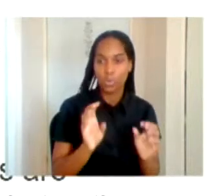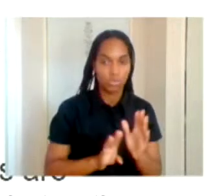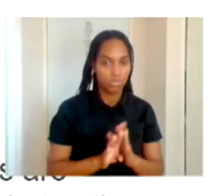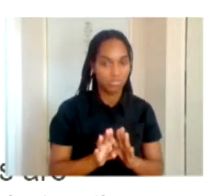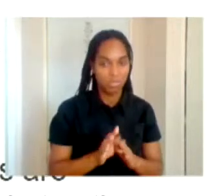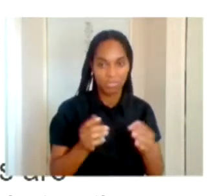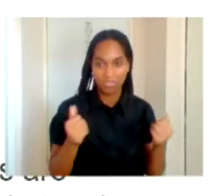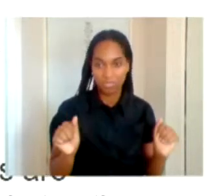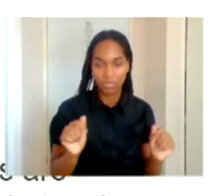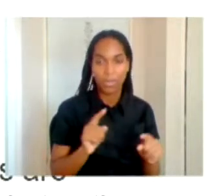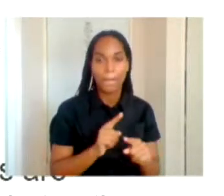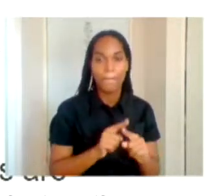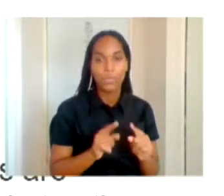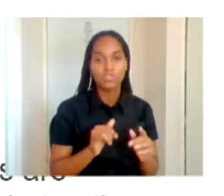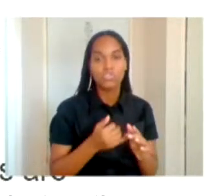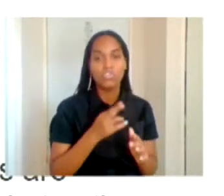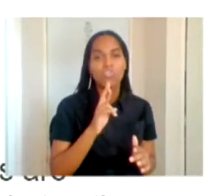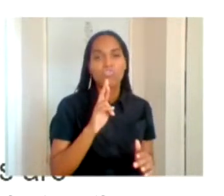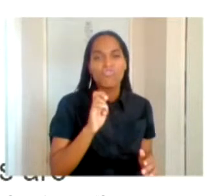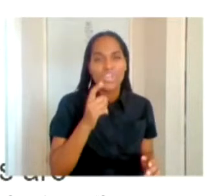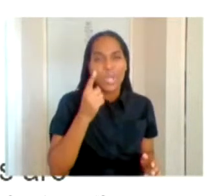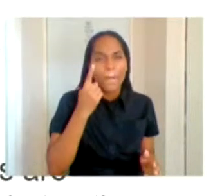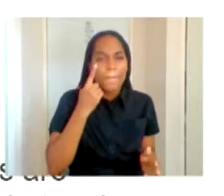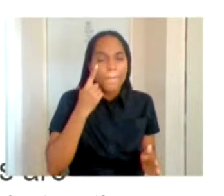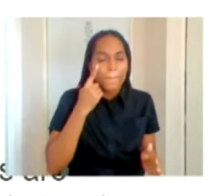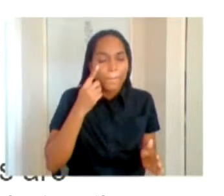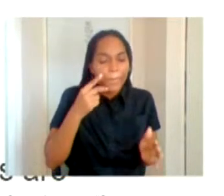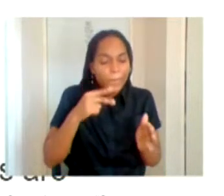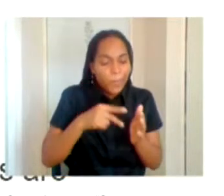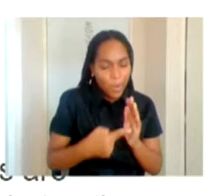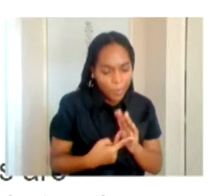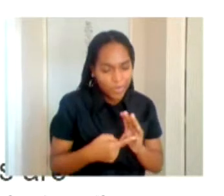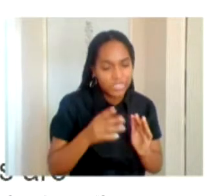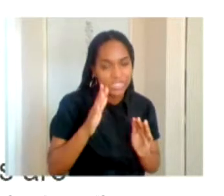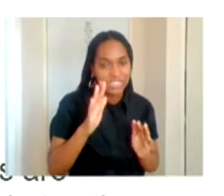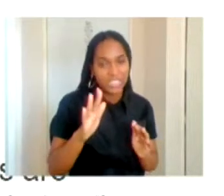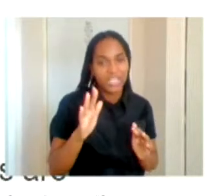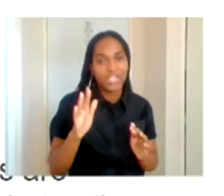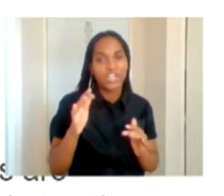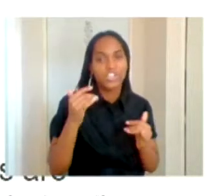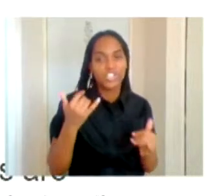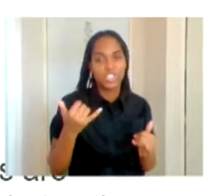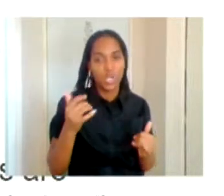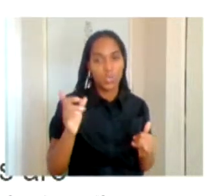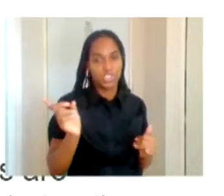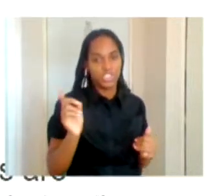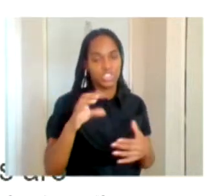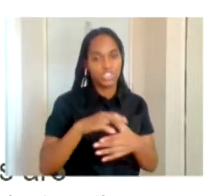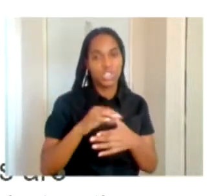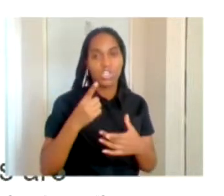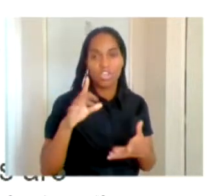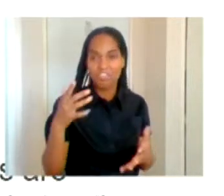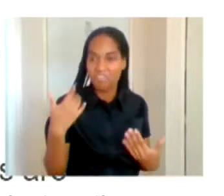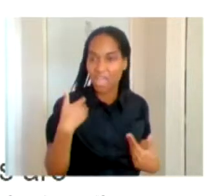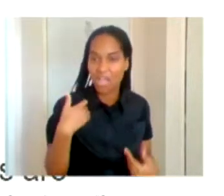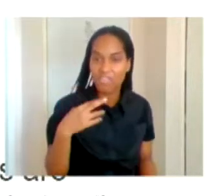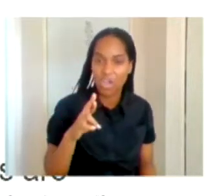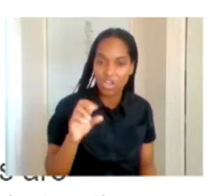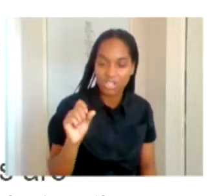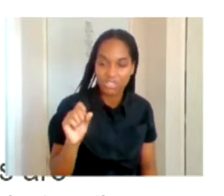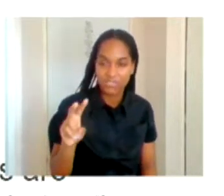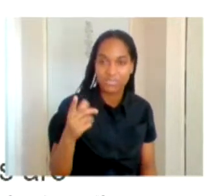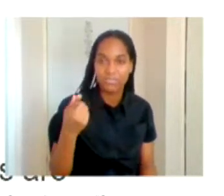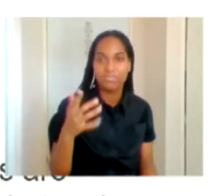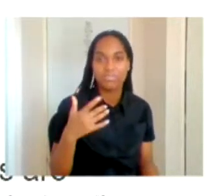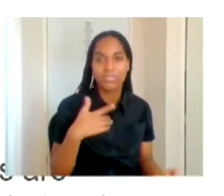but repurposing their current digital content. So they already had RSS feeds, they already had clips and